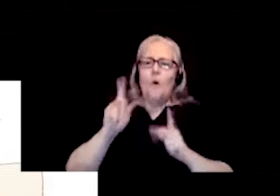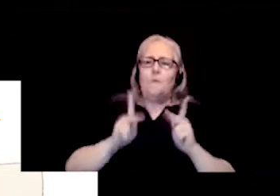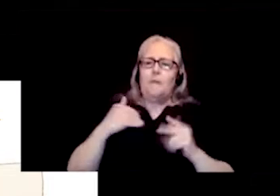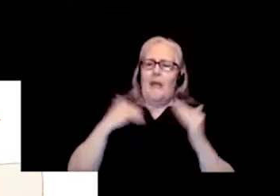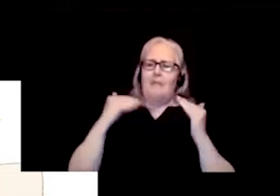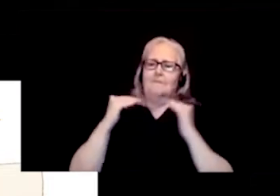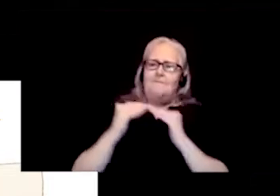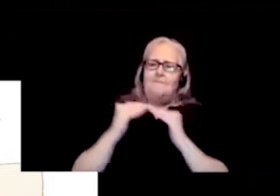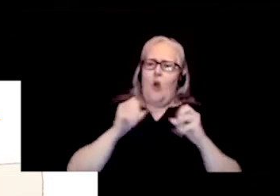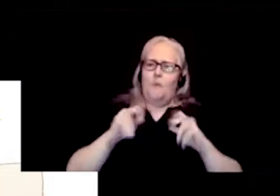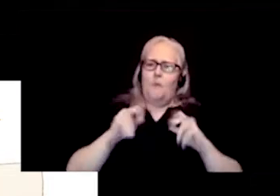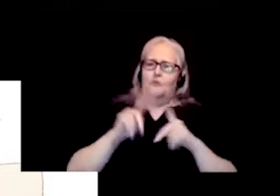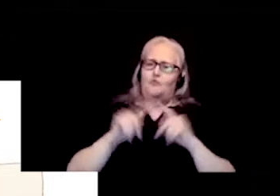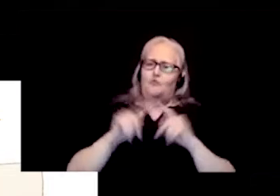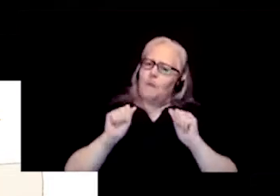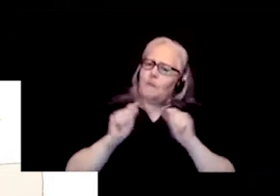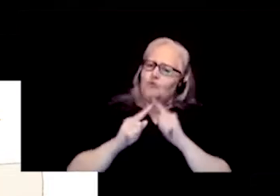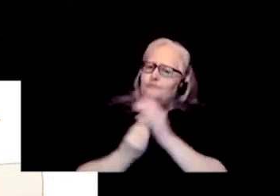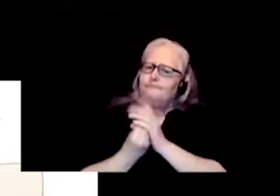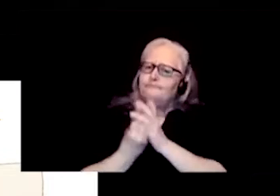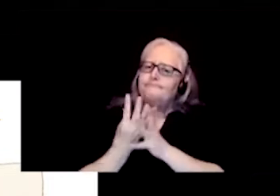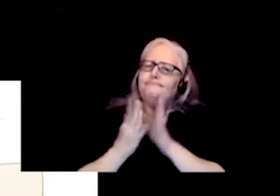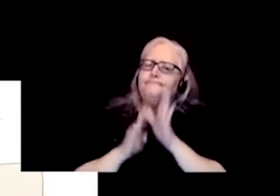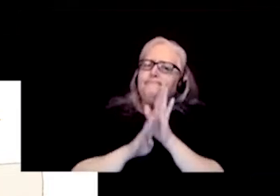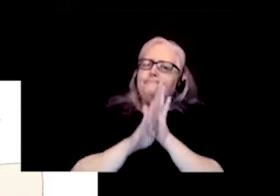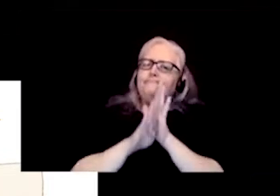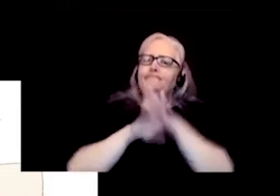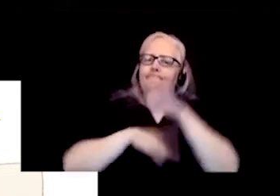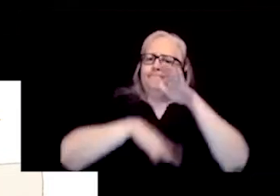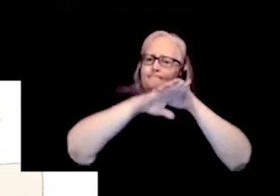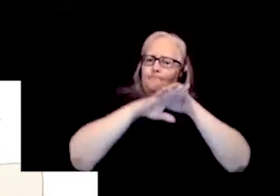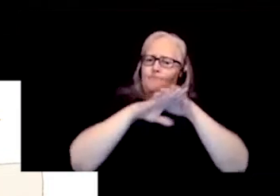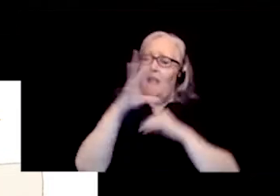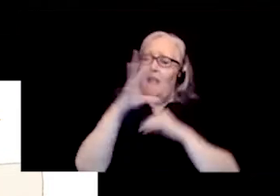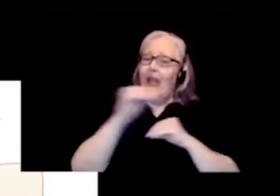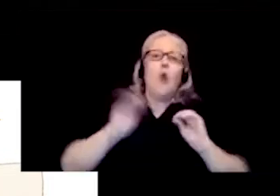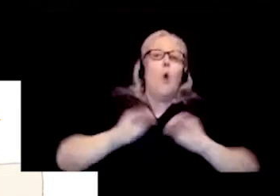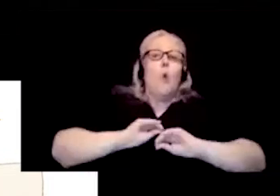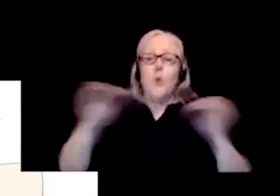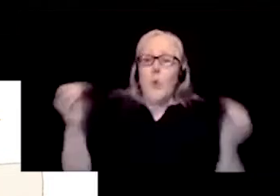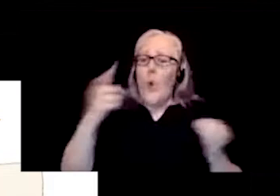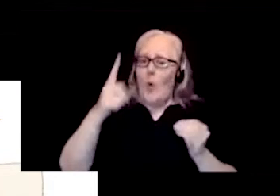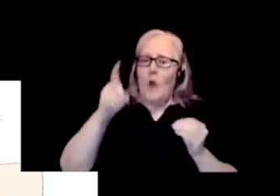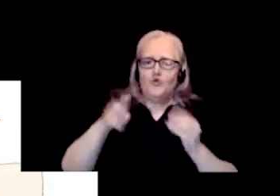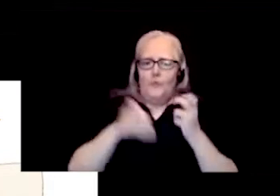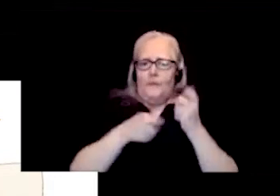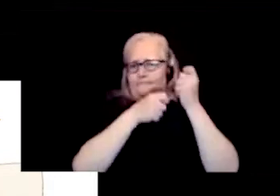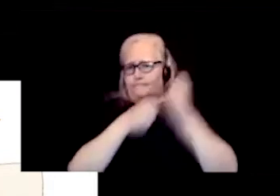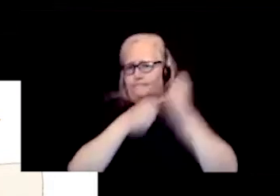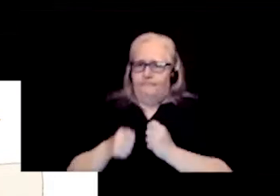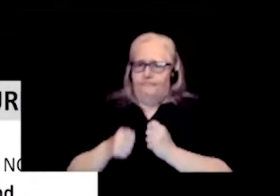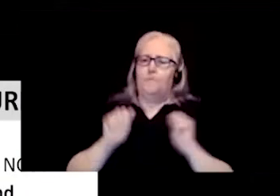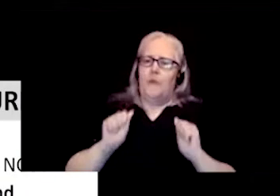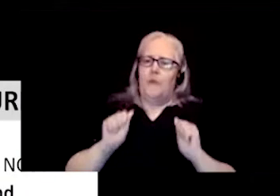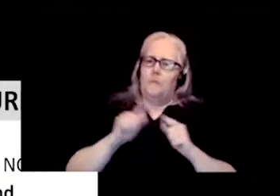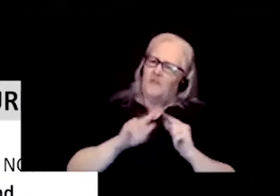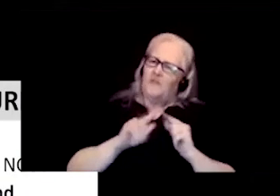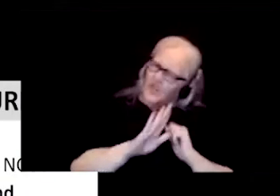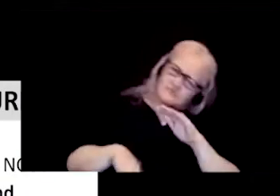full potential, and more pragmatically, that no one should be disadvantaged from achieving this potential.